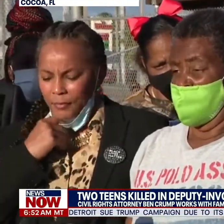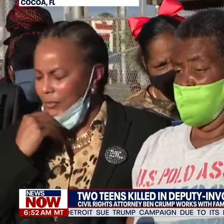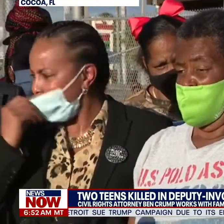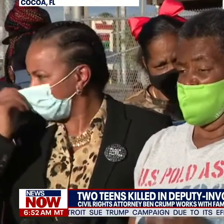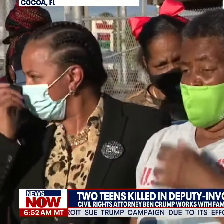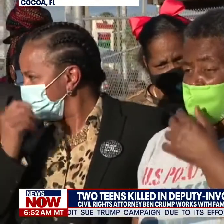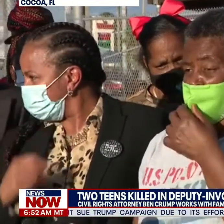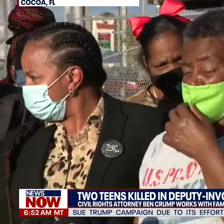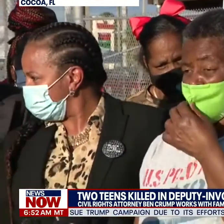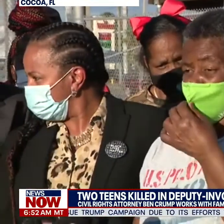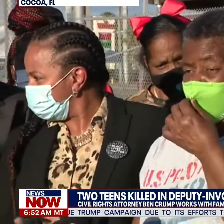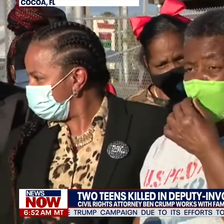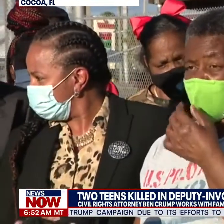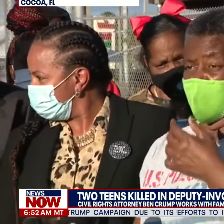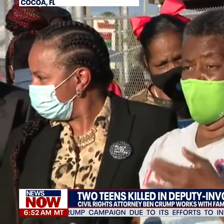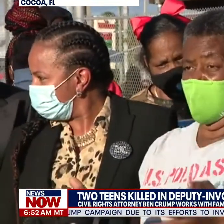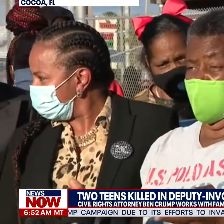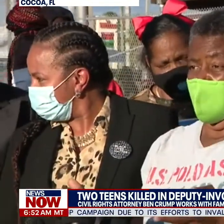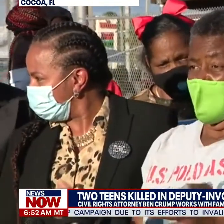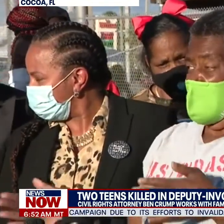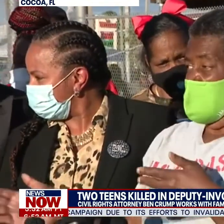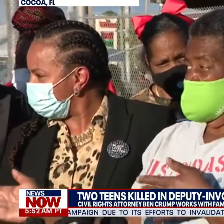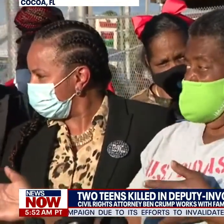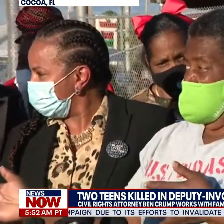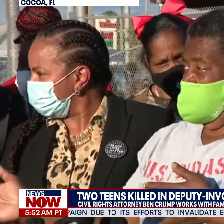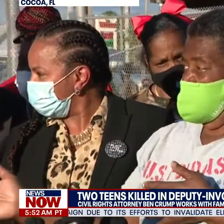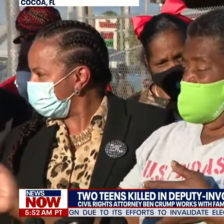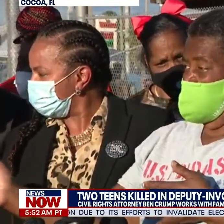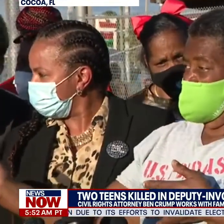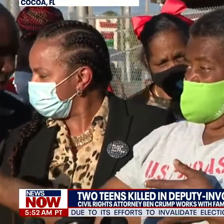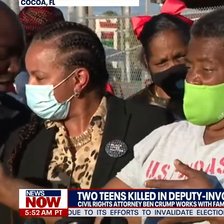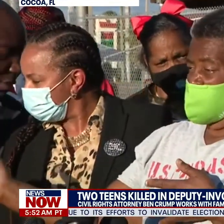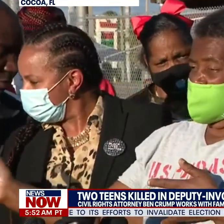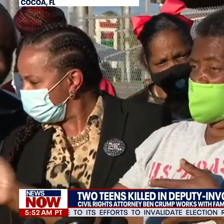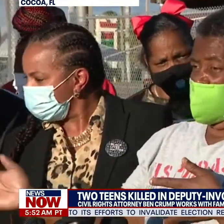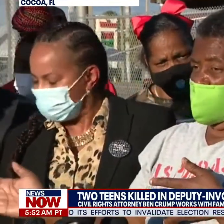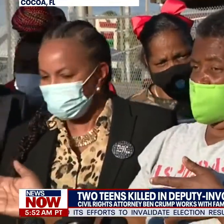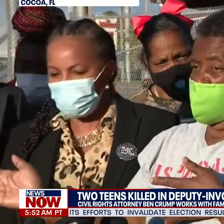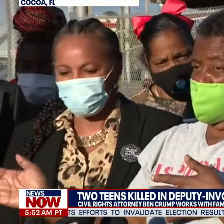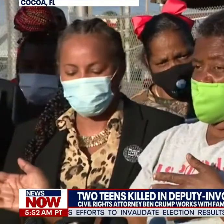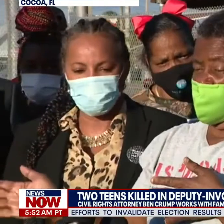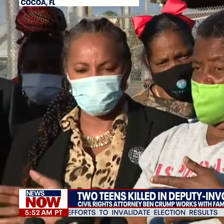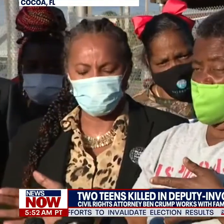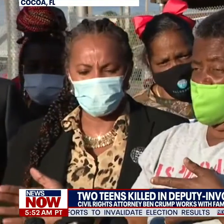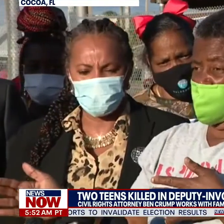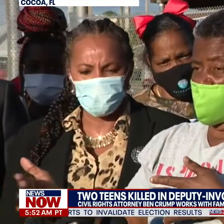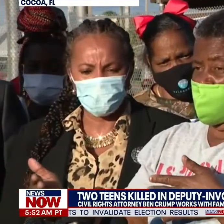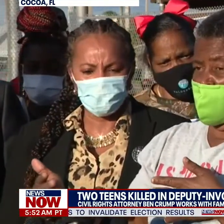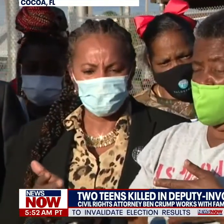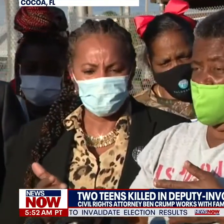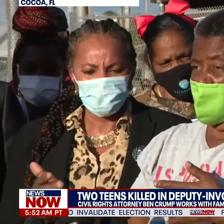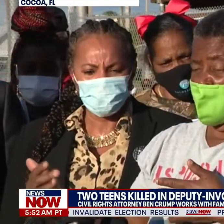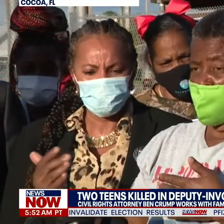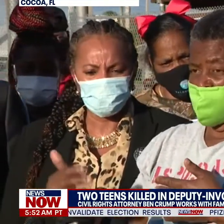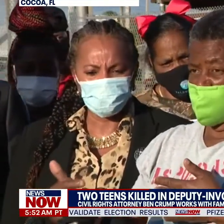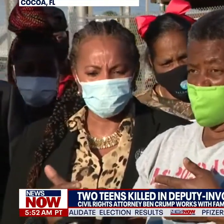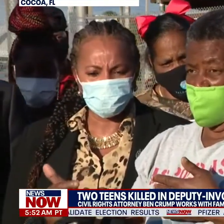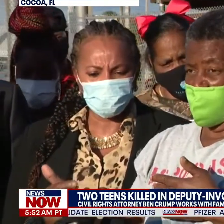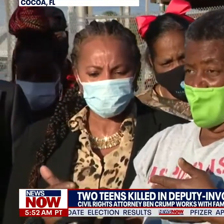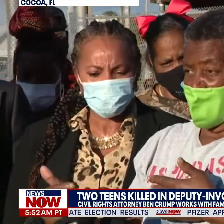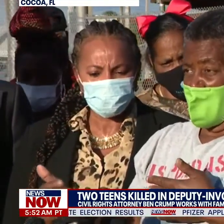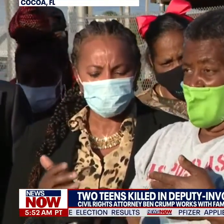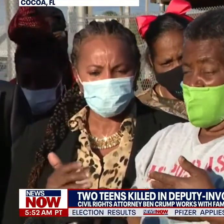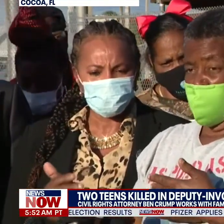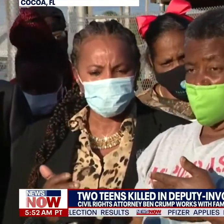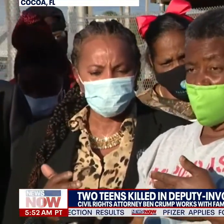when I was backing out of my driveway my son them had already gone and I seen the sheriff car coming the cruiser coming down my